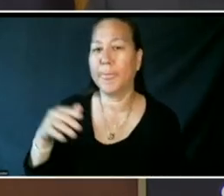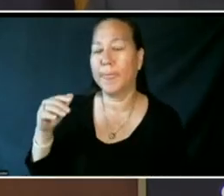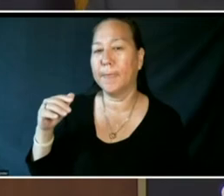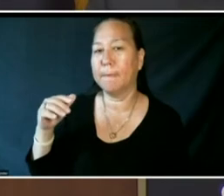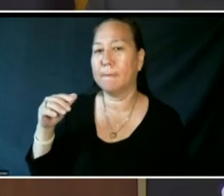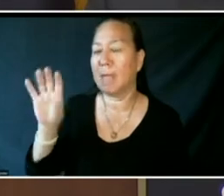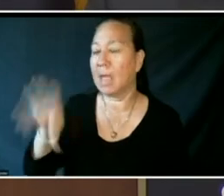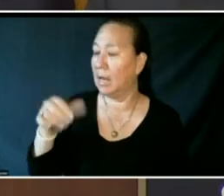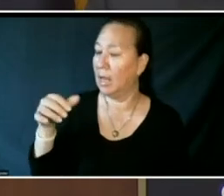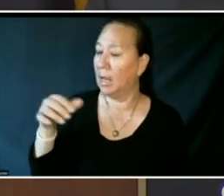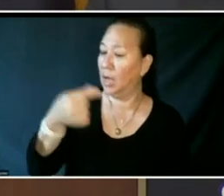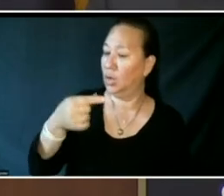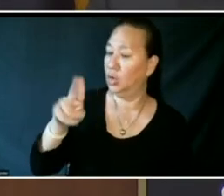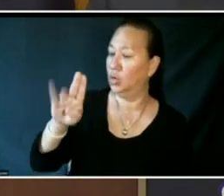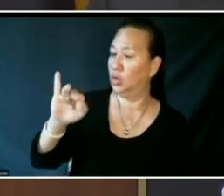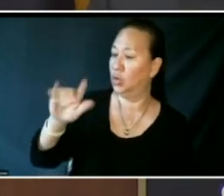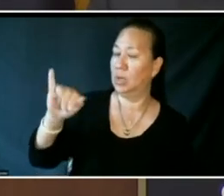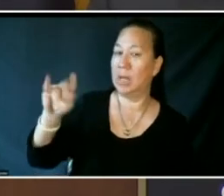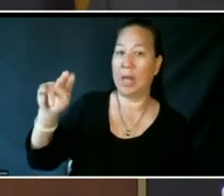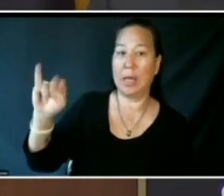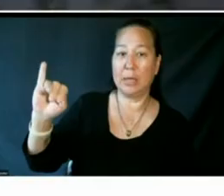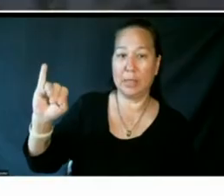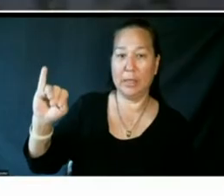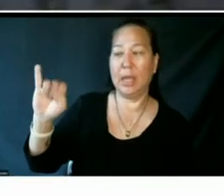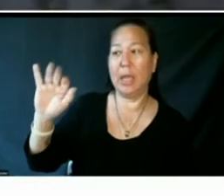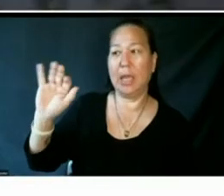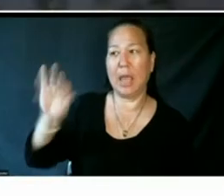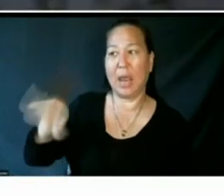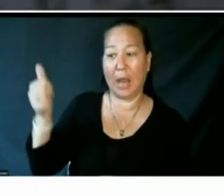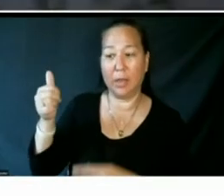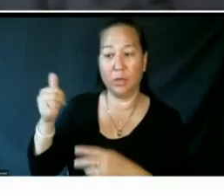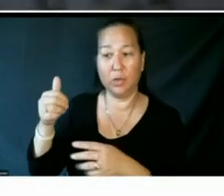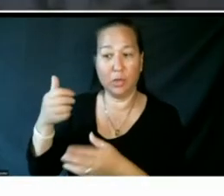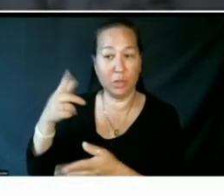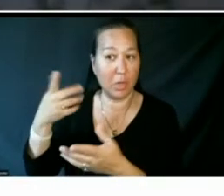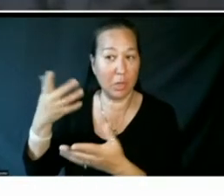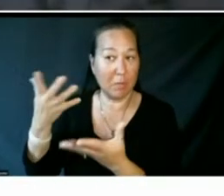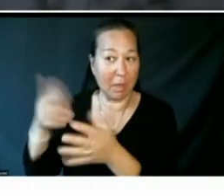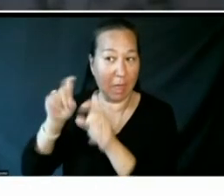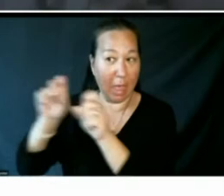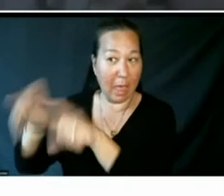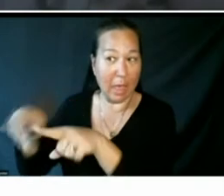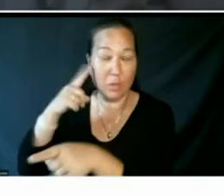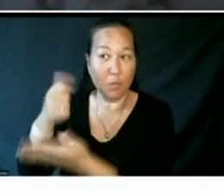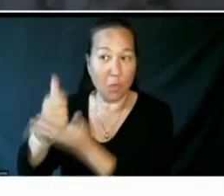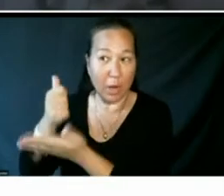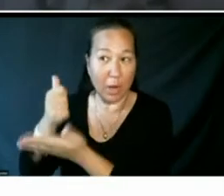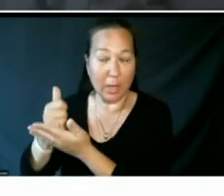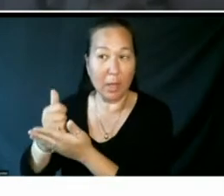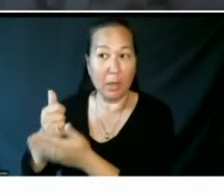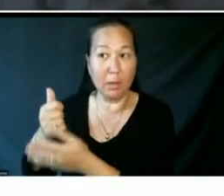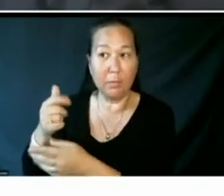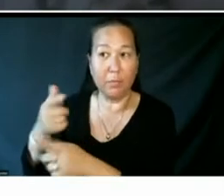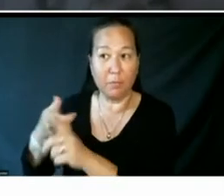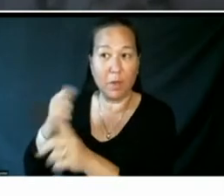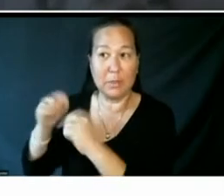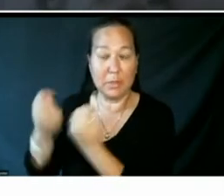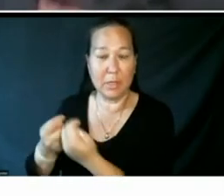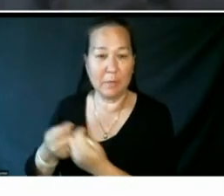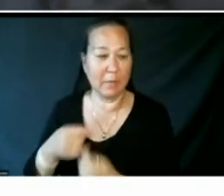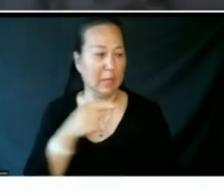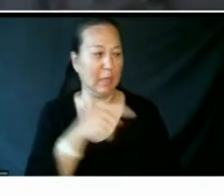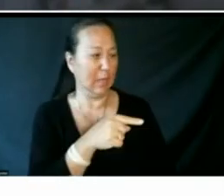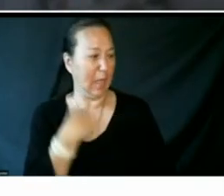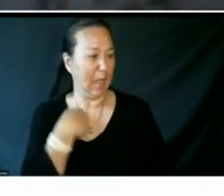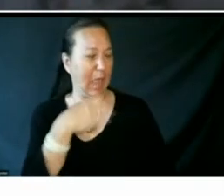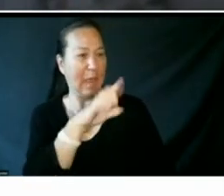team to help him out with the evidence? He did. He asked Jenna Ellis, who was sitting to his right. One thing